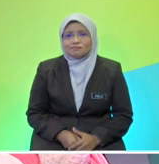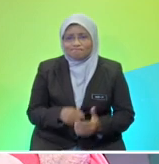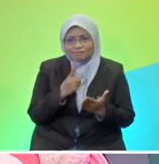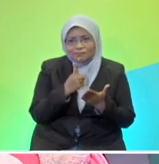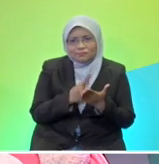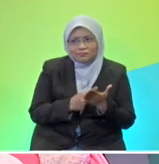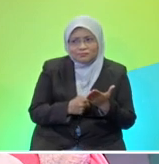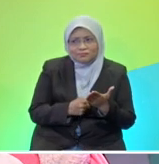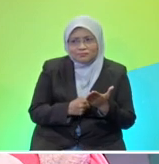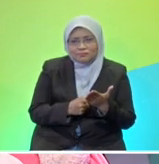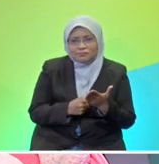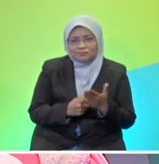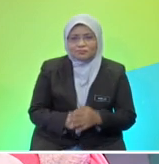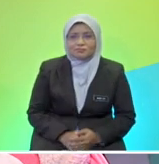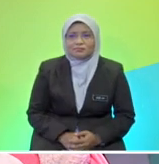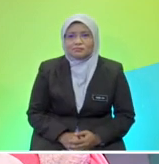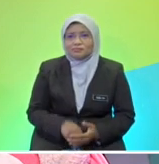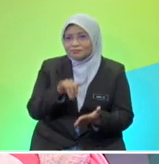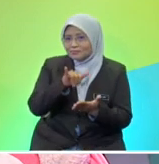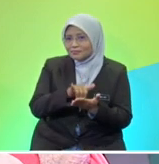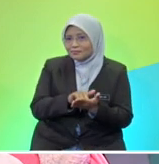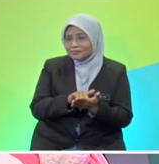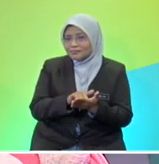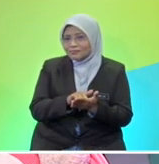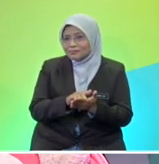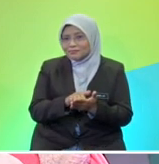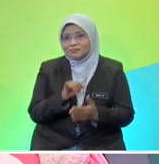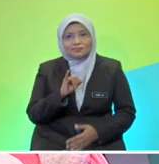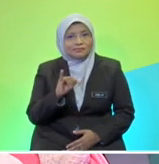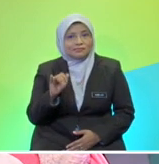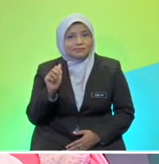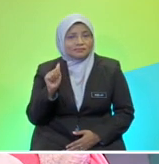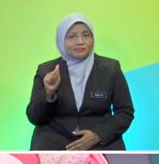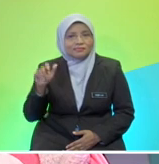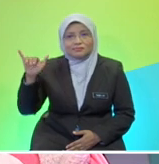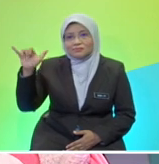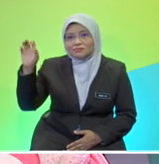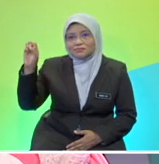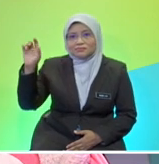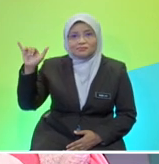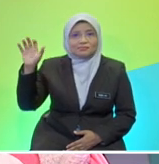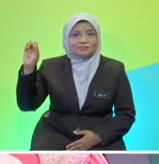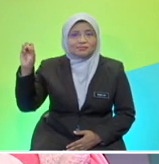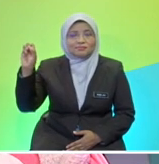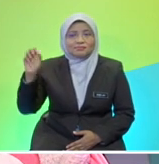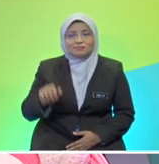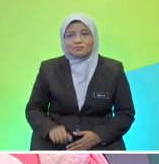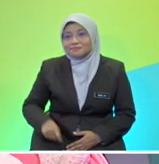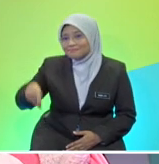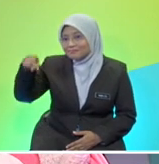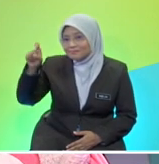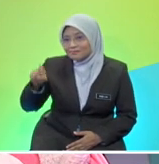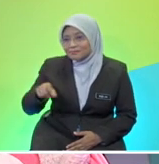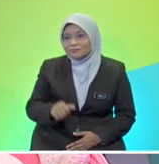What is that? This is a yo-yo. This is a yo-yo. Okay, now it's